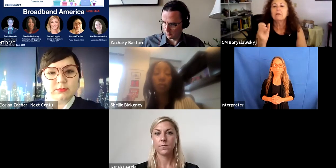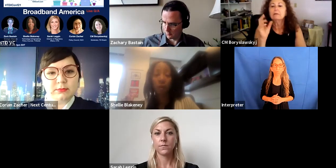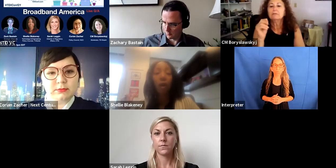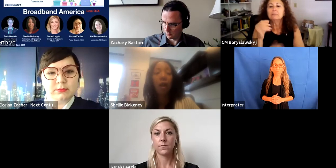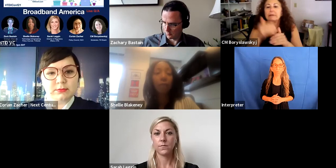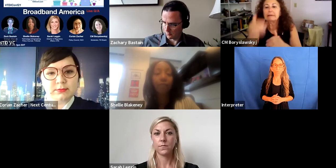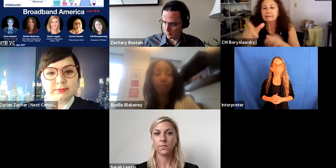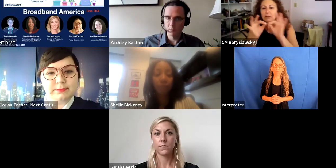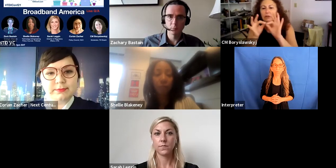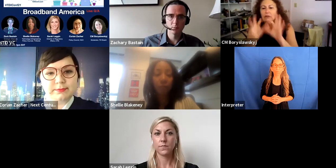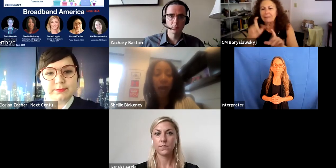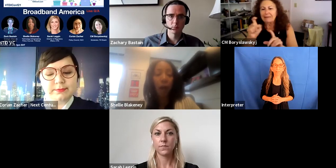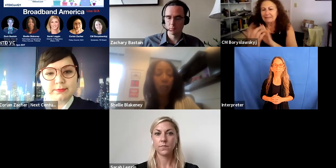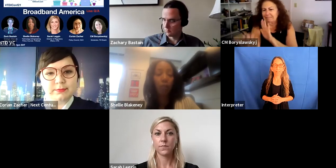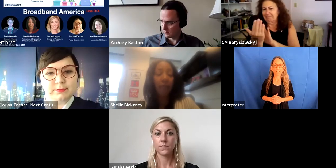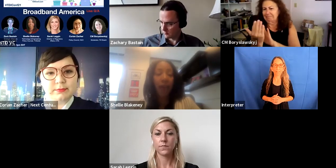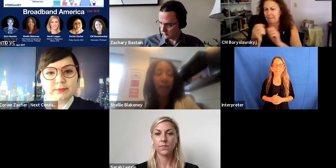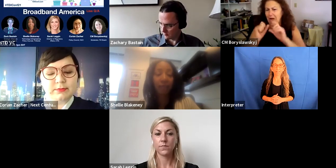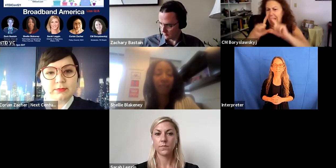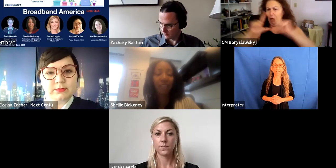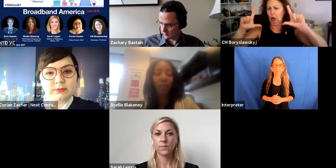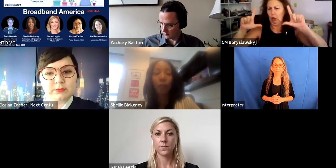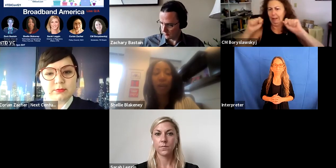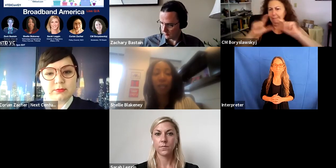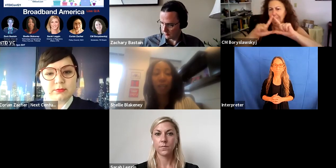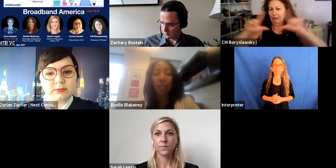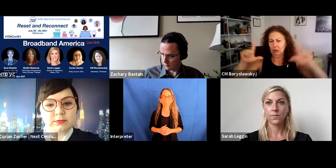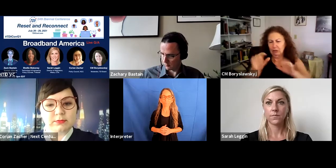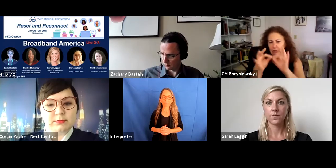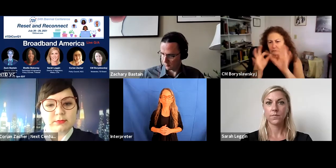shade behind you or something. I'll try that. Sure.